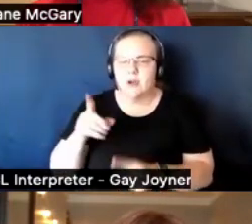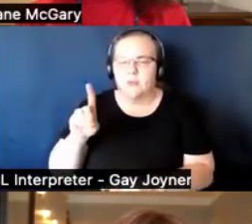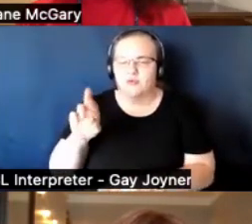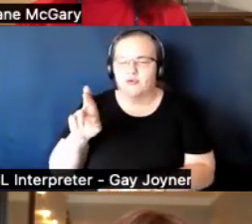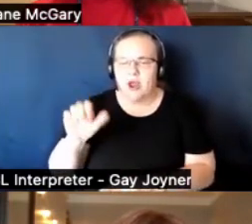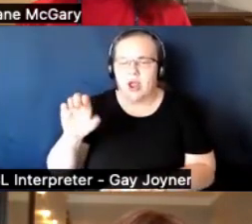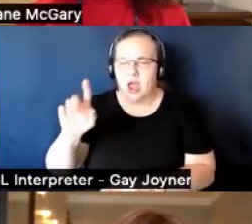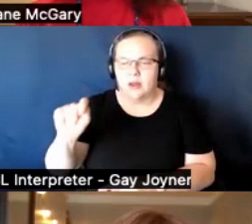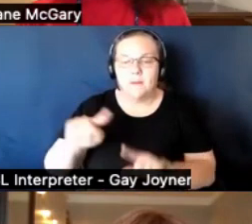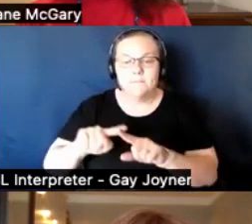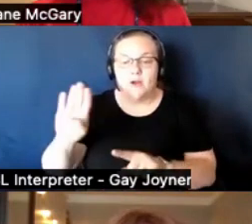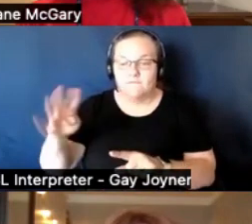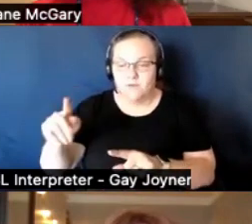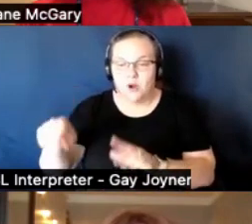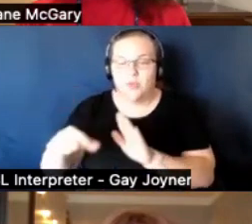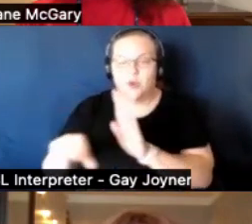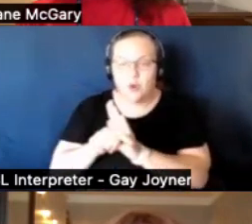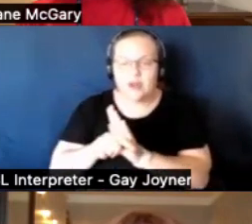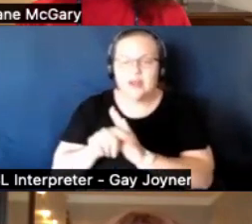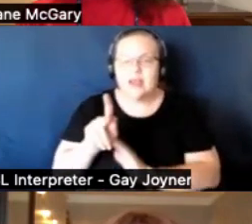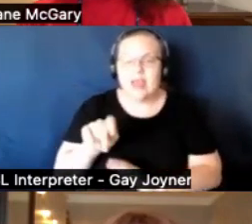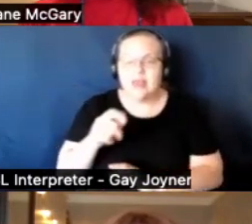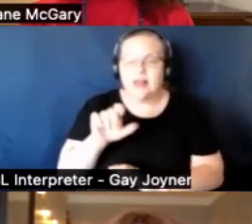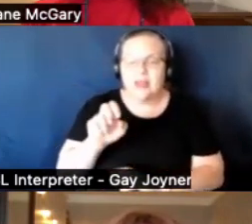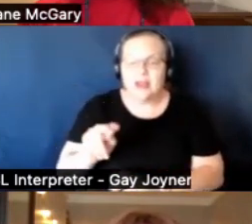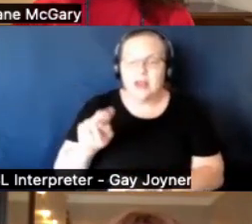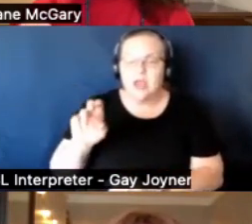Mrs. Kathleen Zaharakas, lives there.